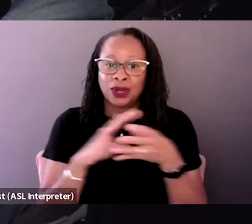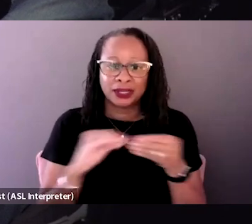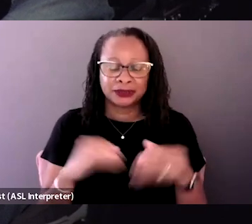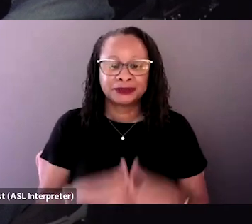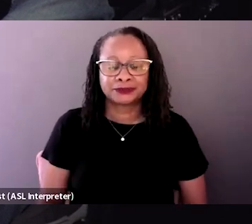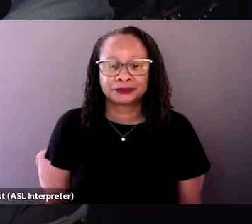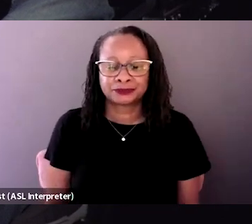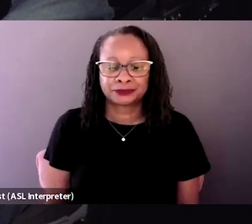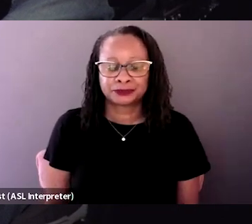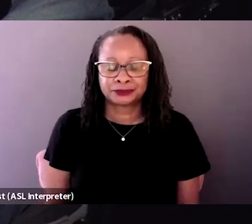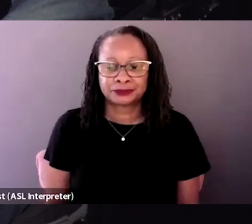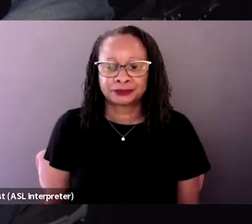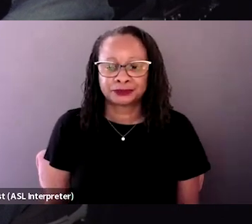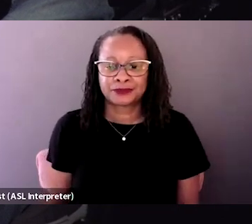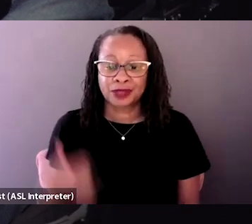story.